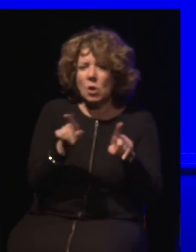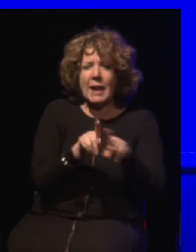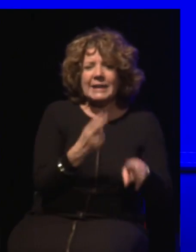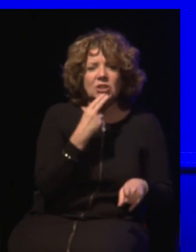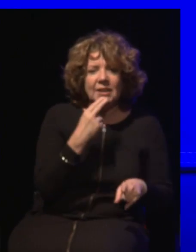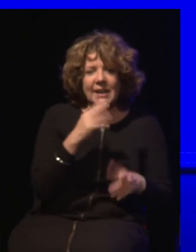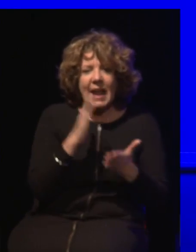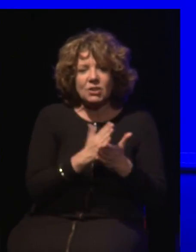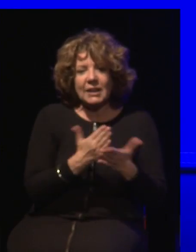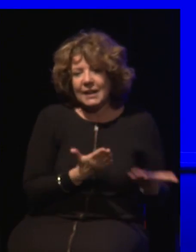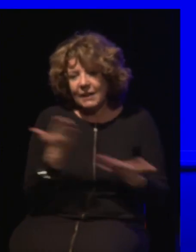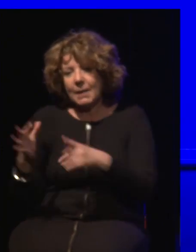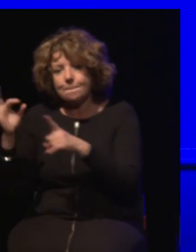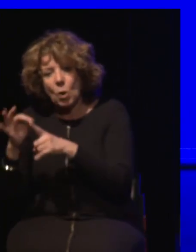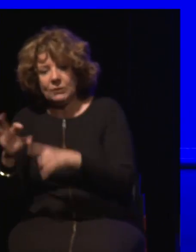helpfulness?